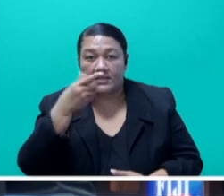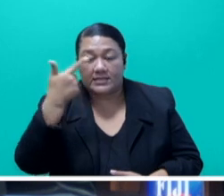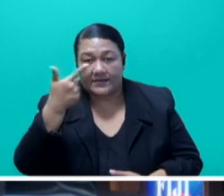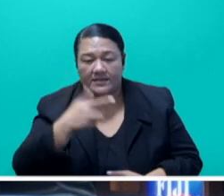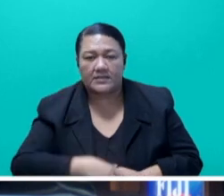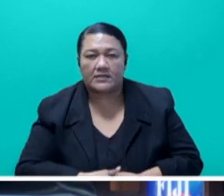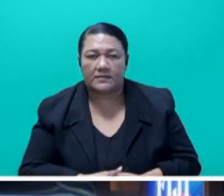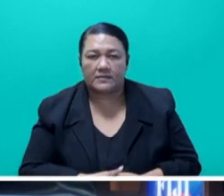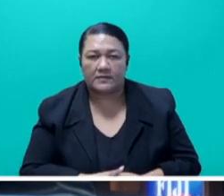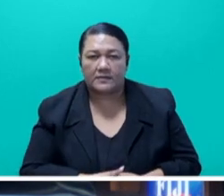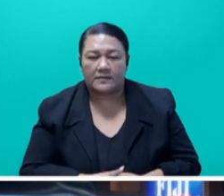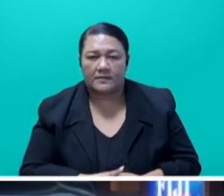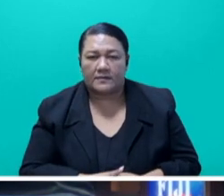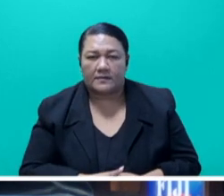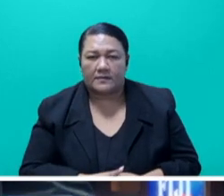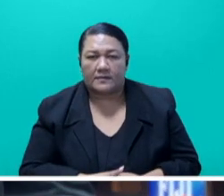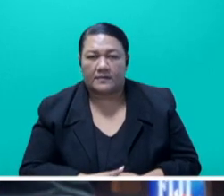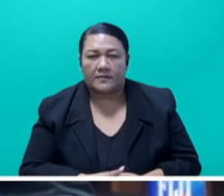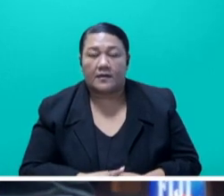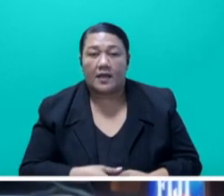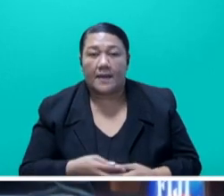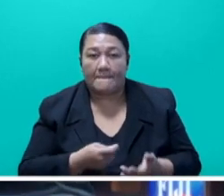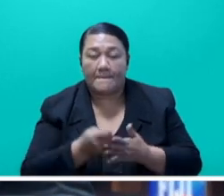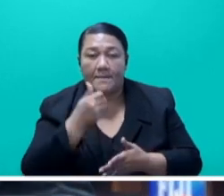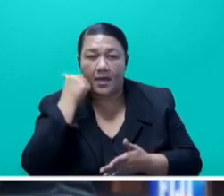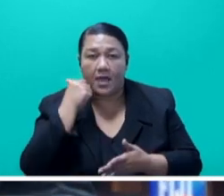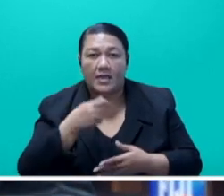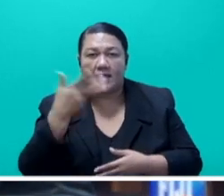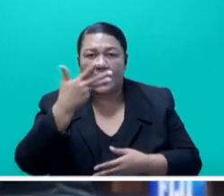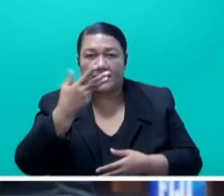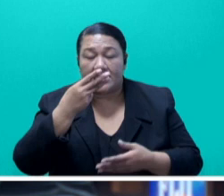2017, the reimbursement was